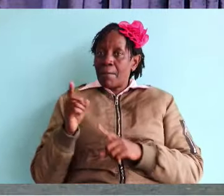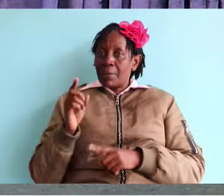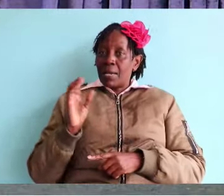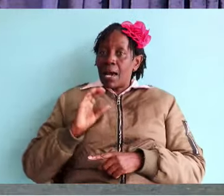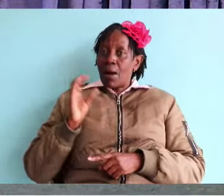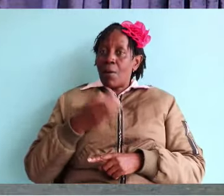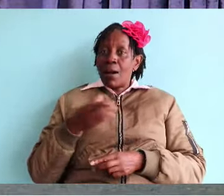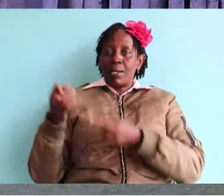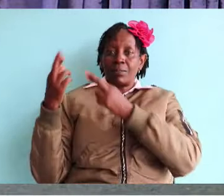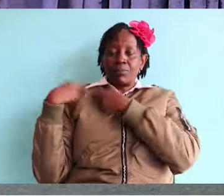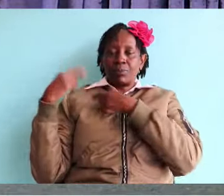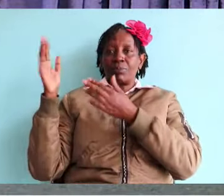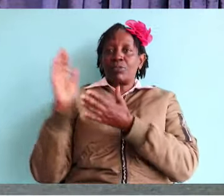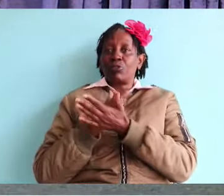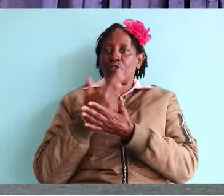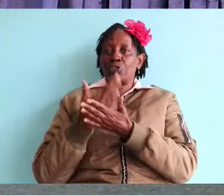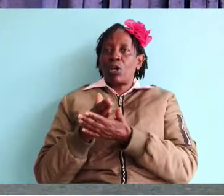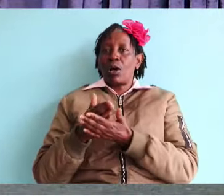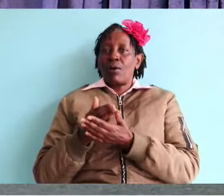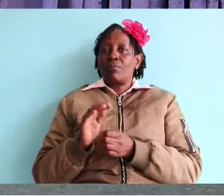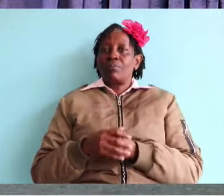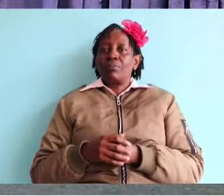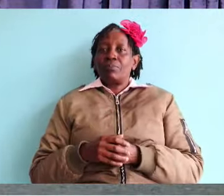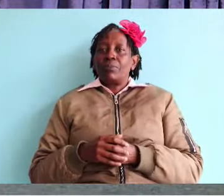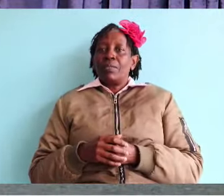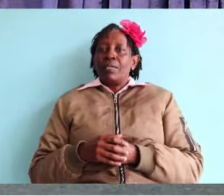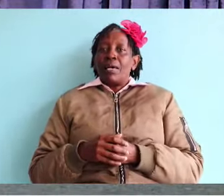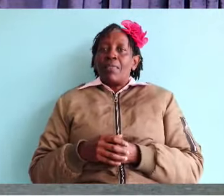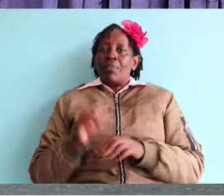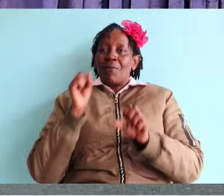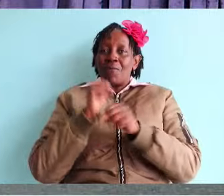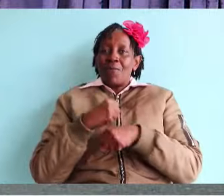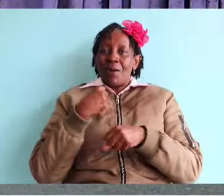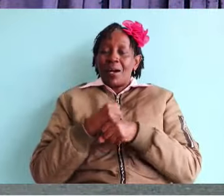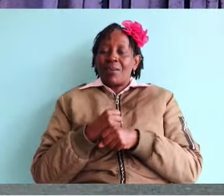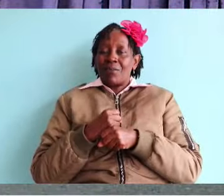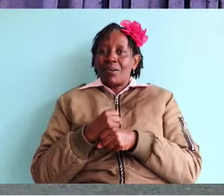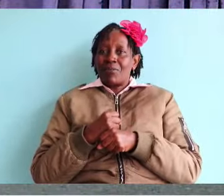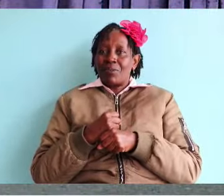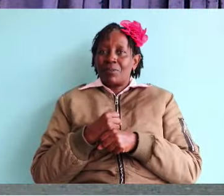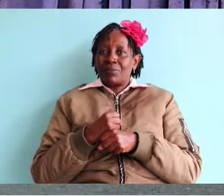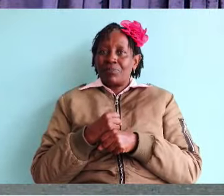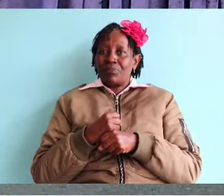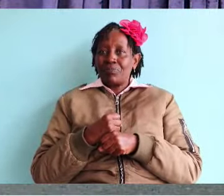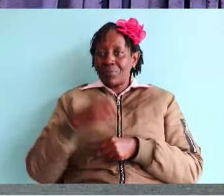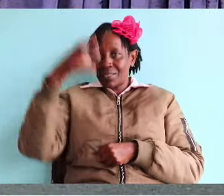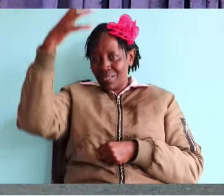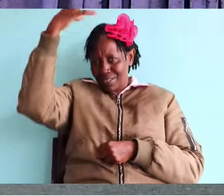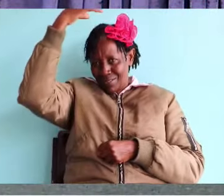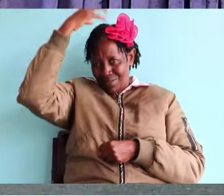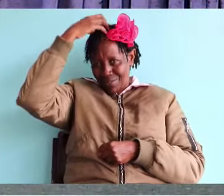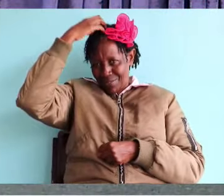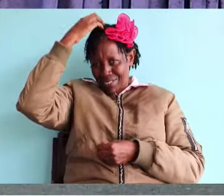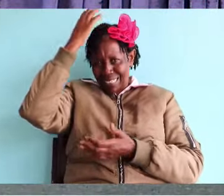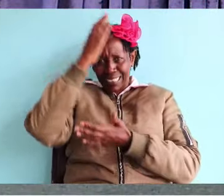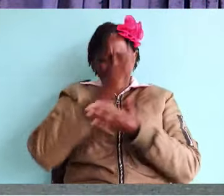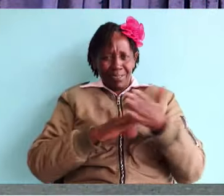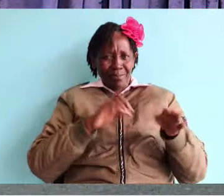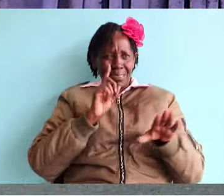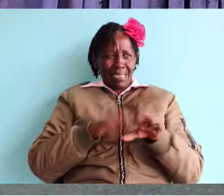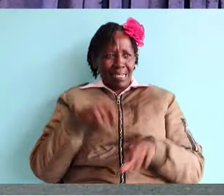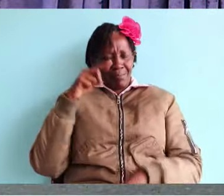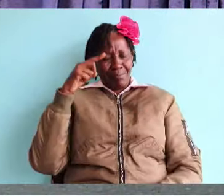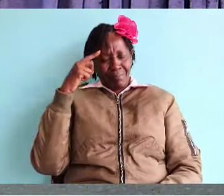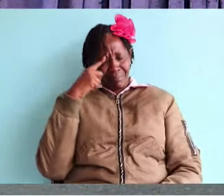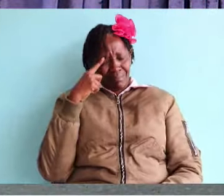listen, unless if they hear. And I know even the work that we are doing on the coast, sometimes it looks too much, it looks a lot